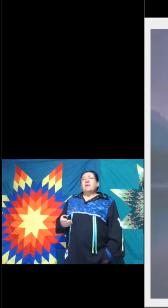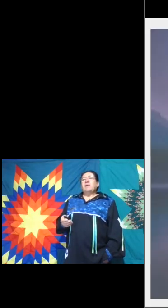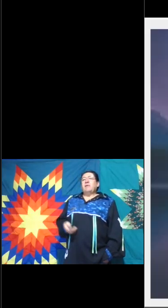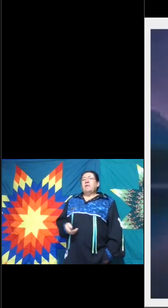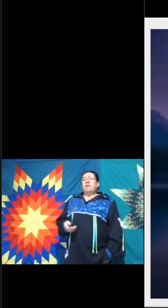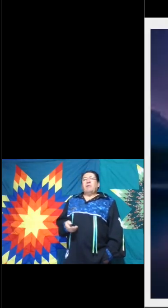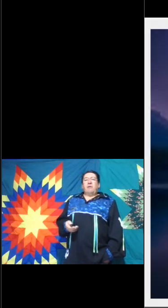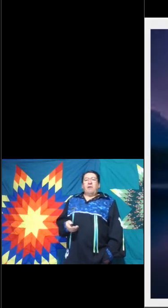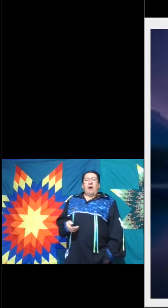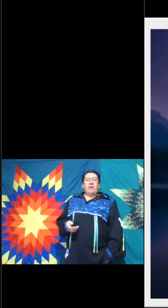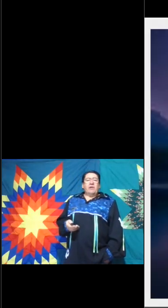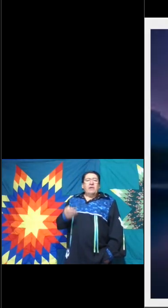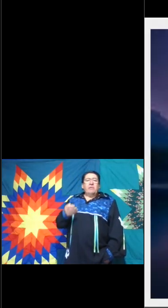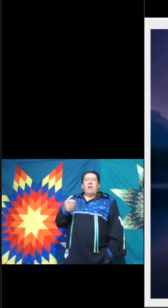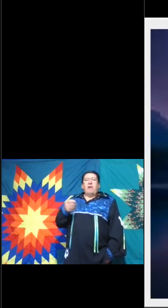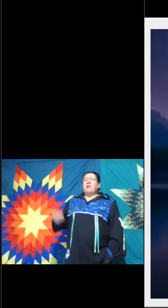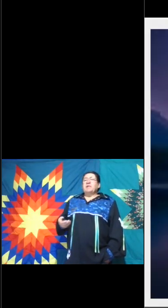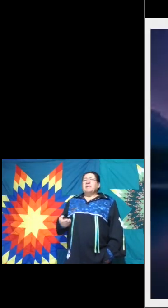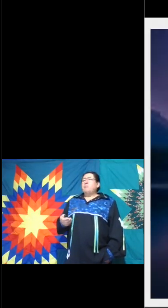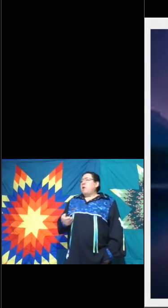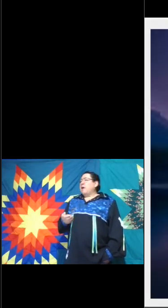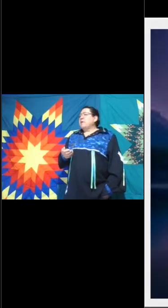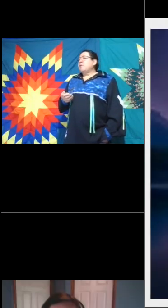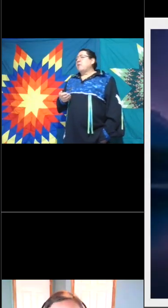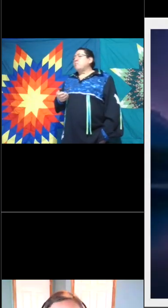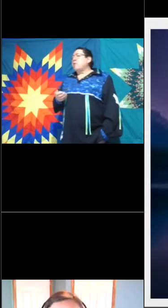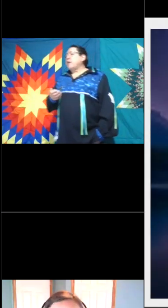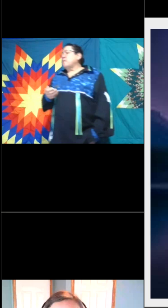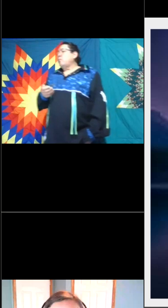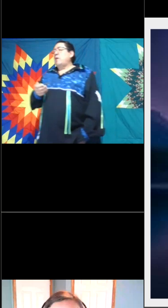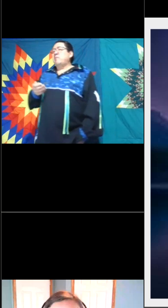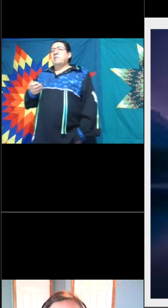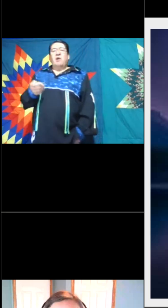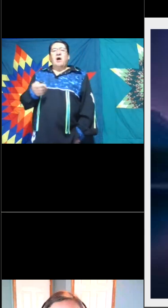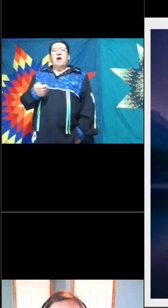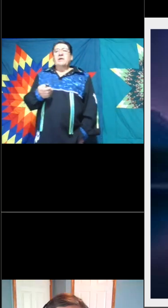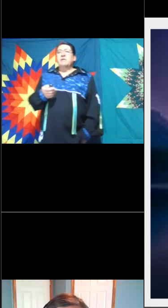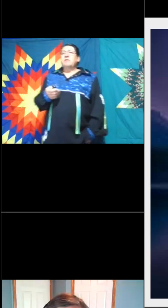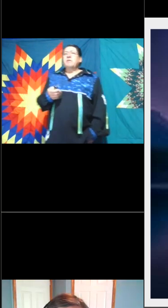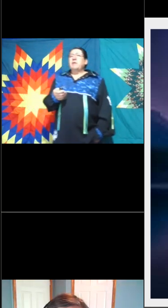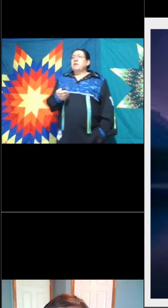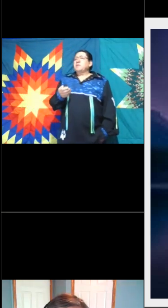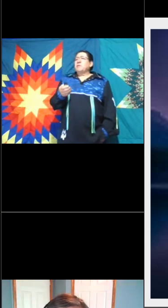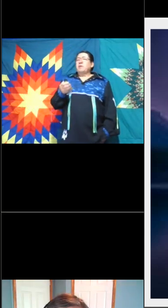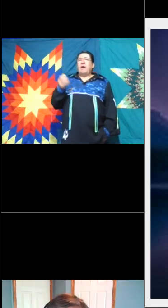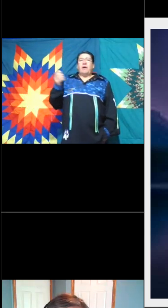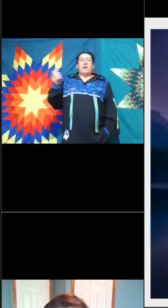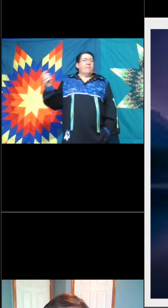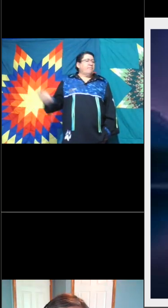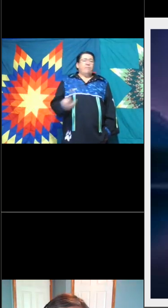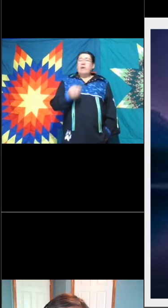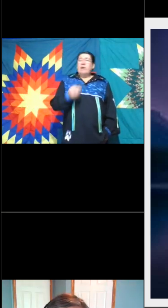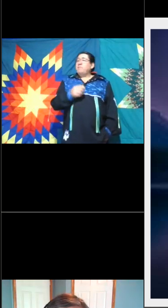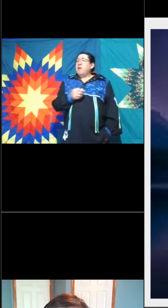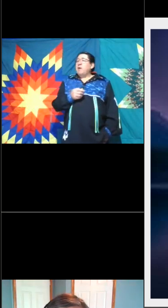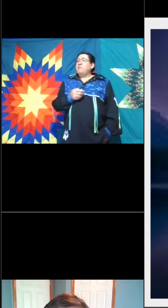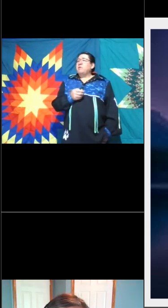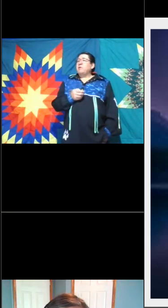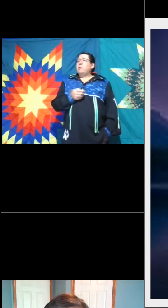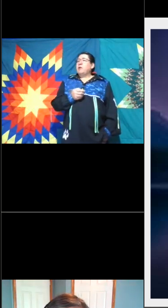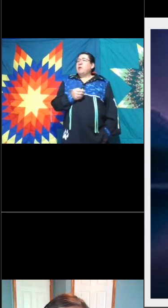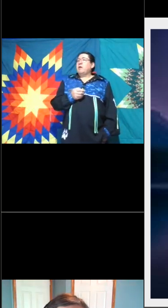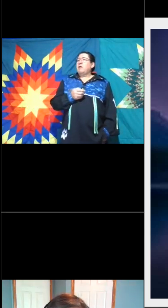that, I'd like to wrap things up. I know I'm right at 12 o'clock here. So if we have